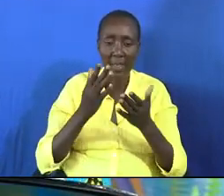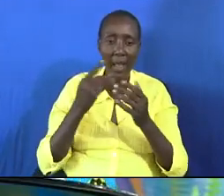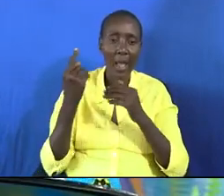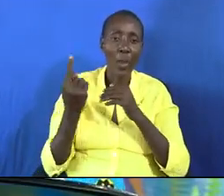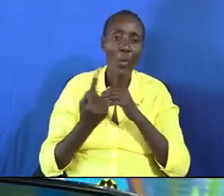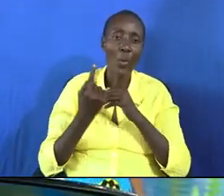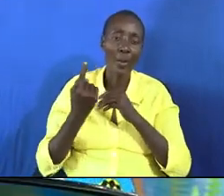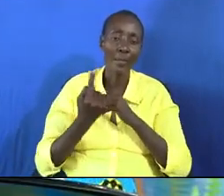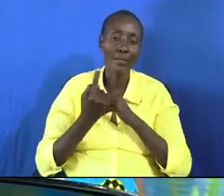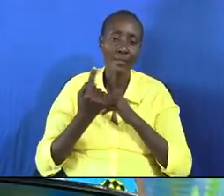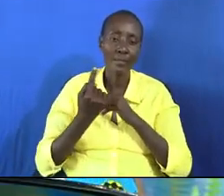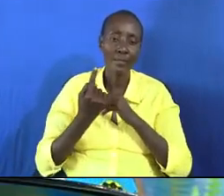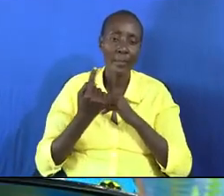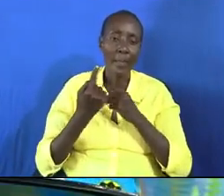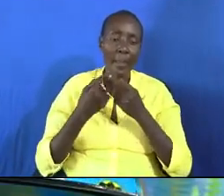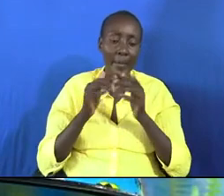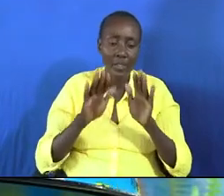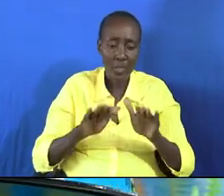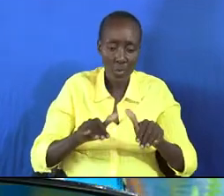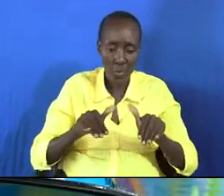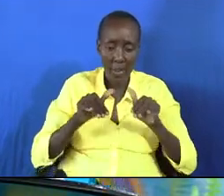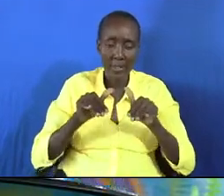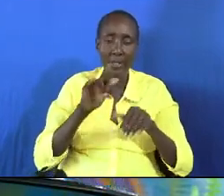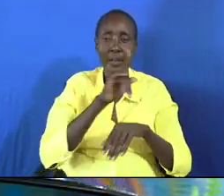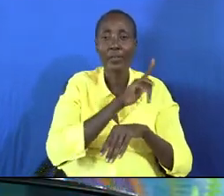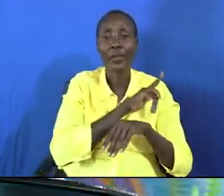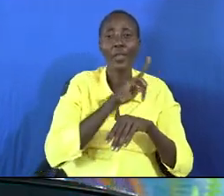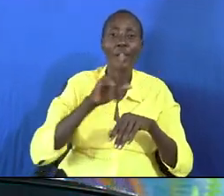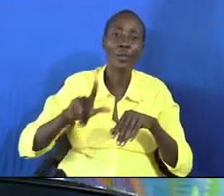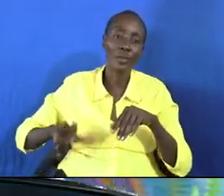himself. He waited on the Lord.